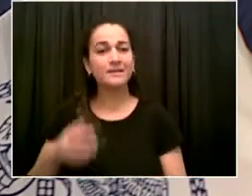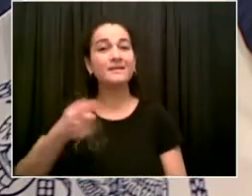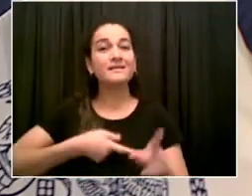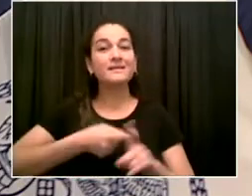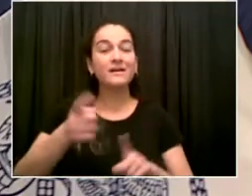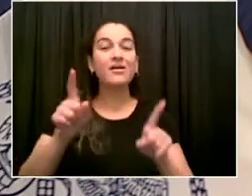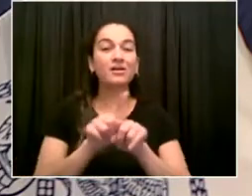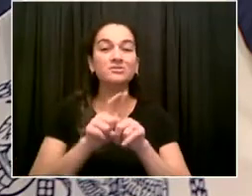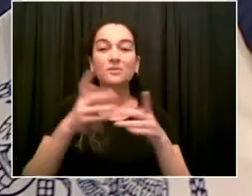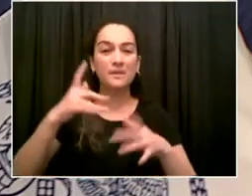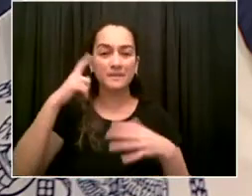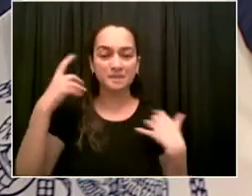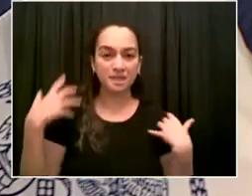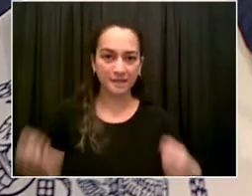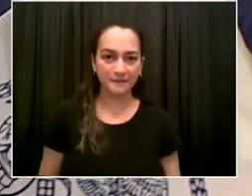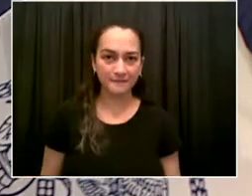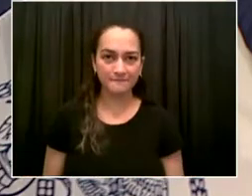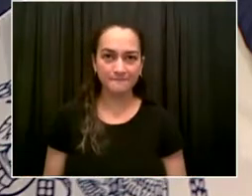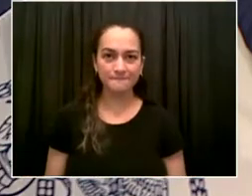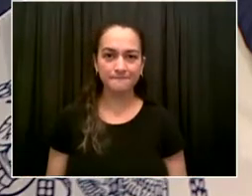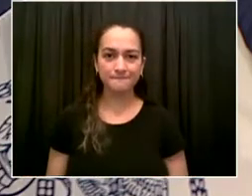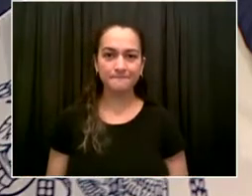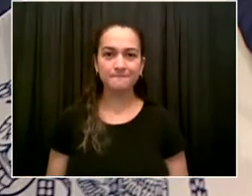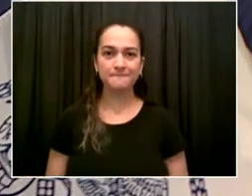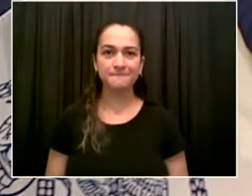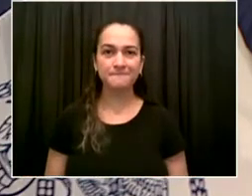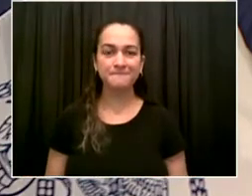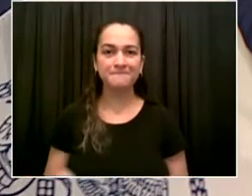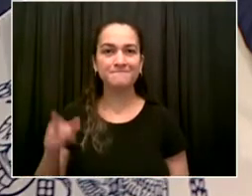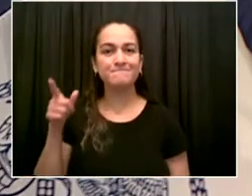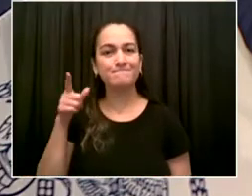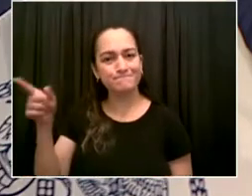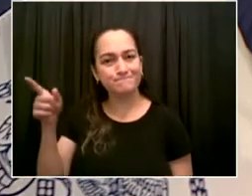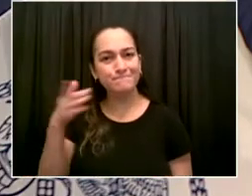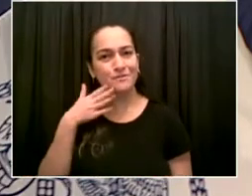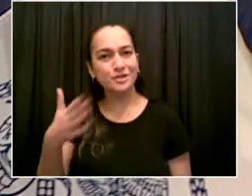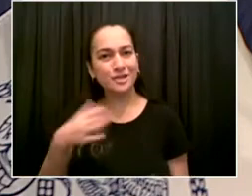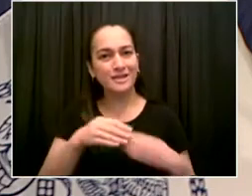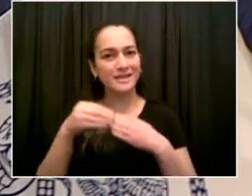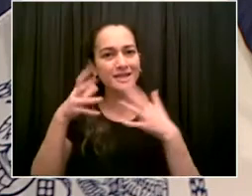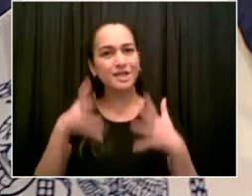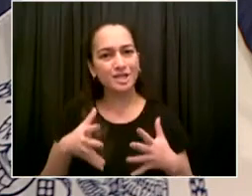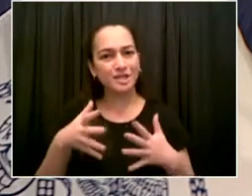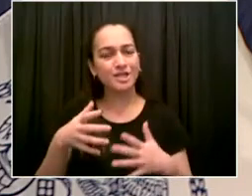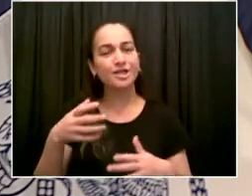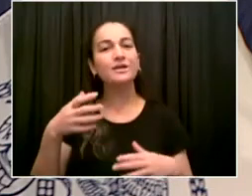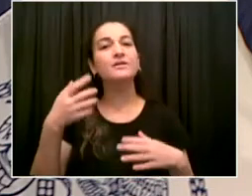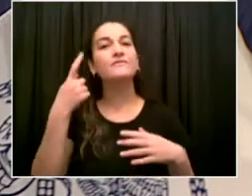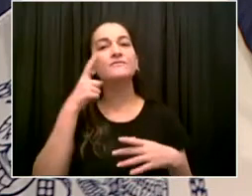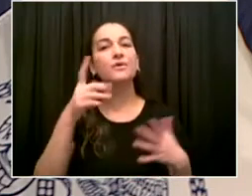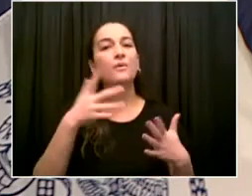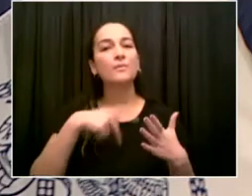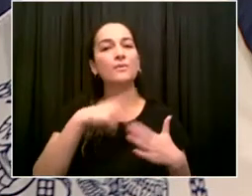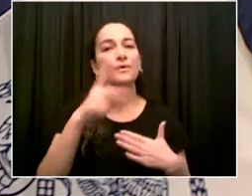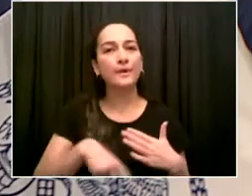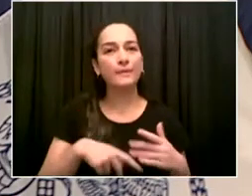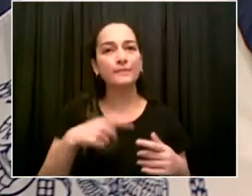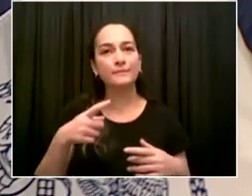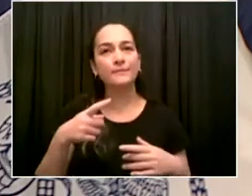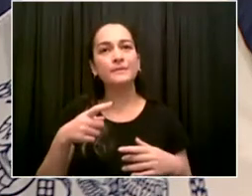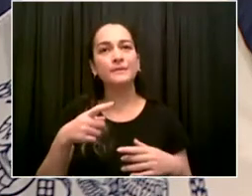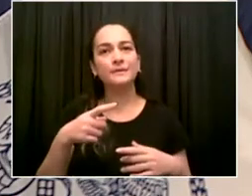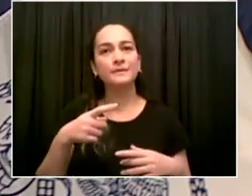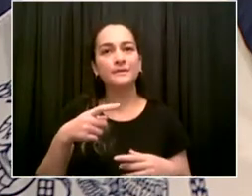the leading organizations in the country leading the charge, the National Alliance on Mental Illness, NAMI. My pleasure to introduce